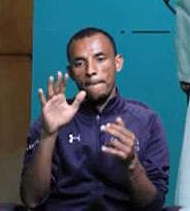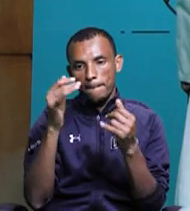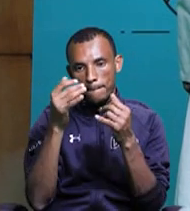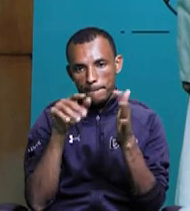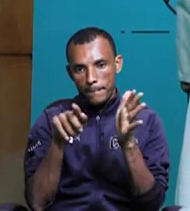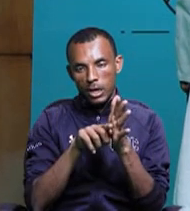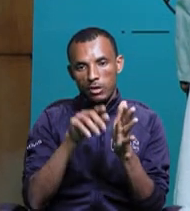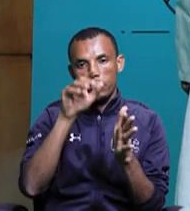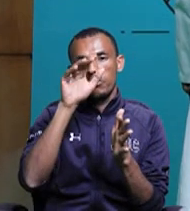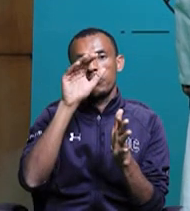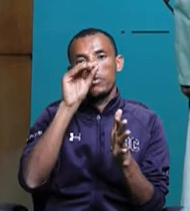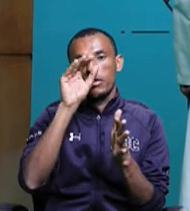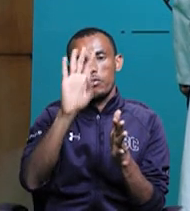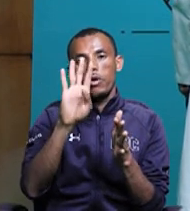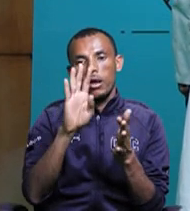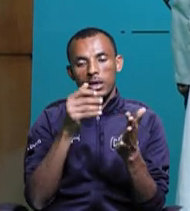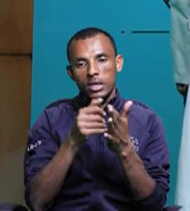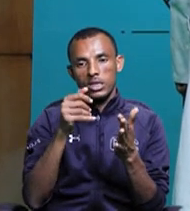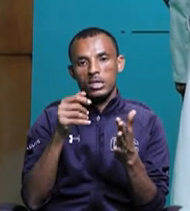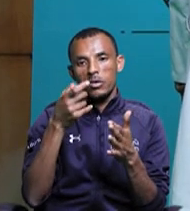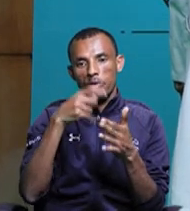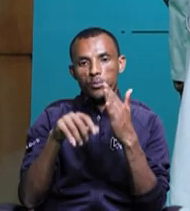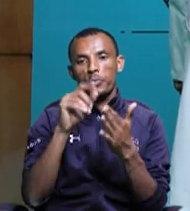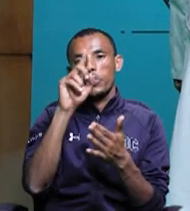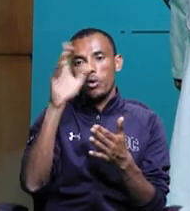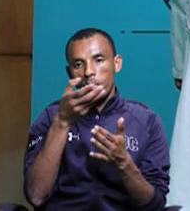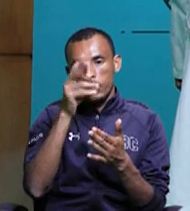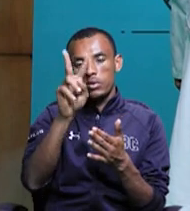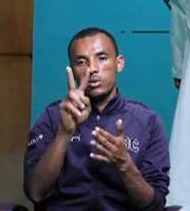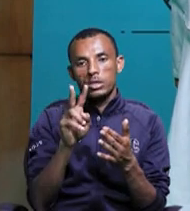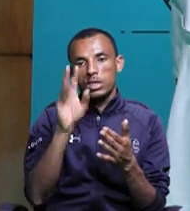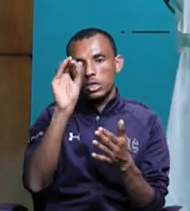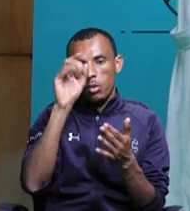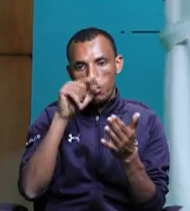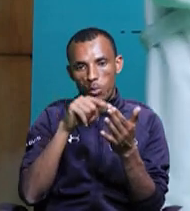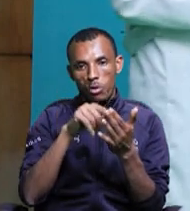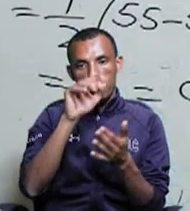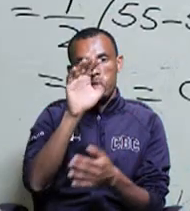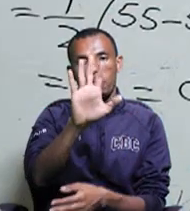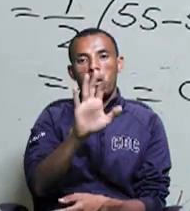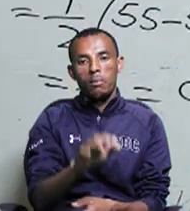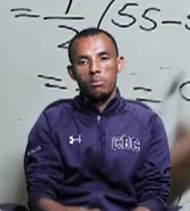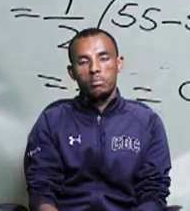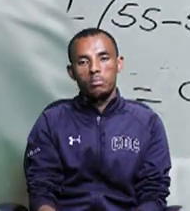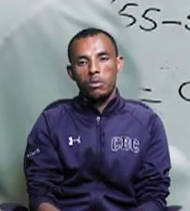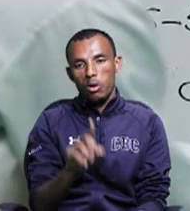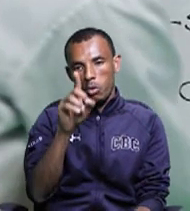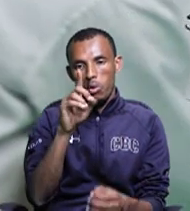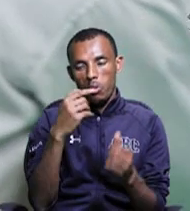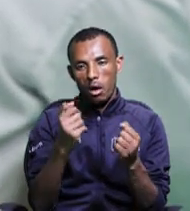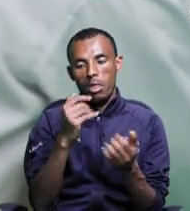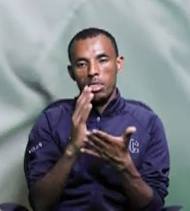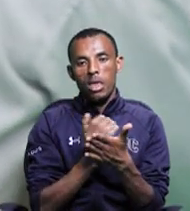minus 54. It gives a value to be equal to half, which is equal to 0.5. You can